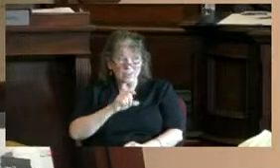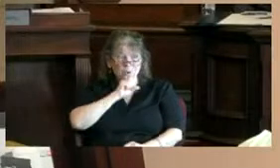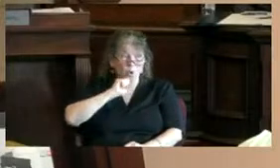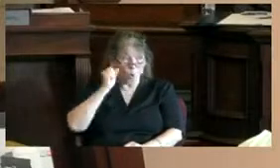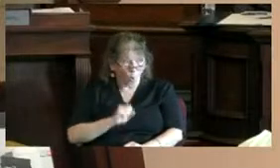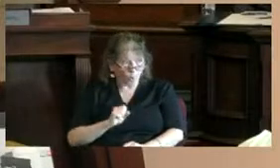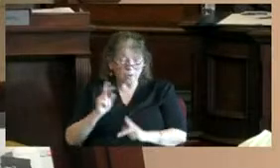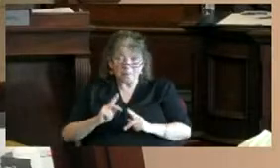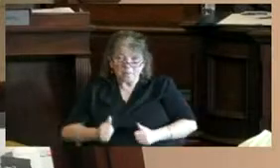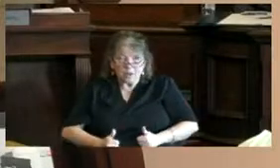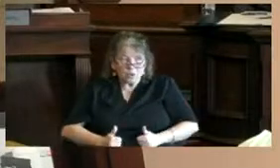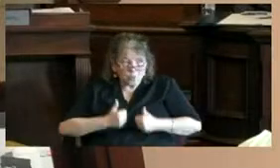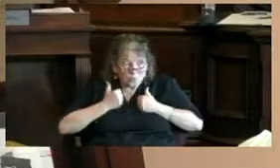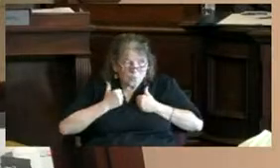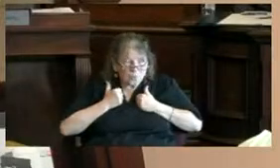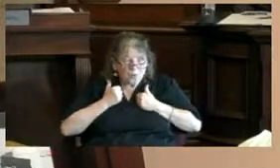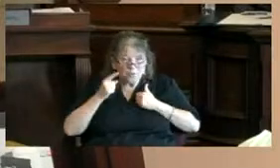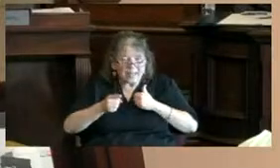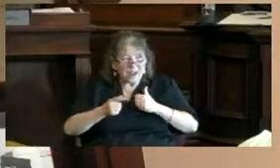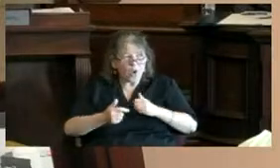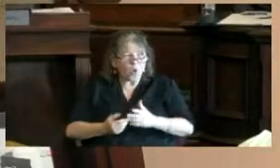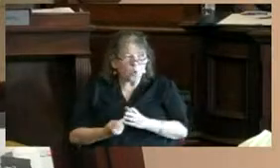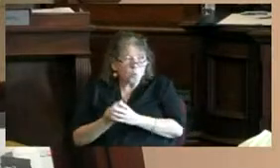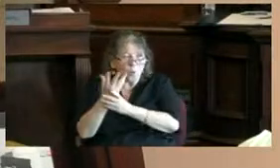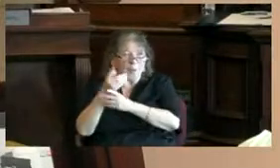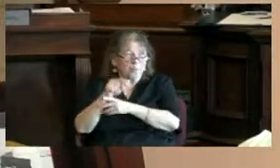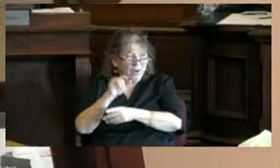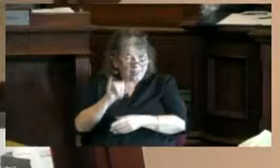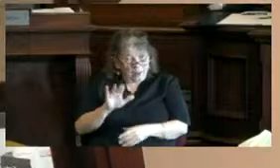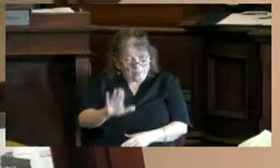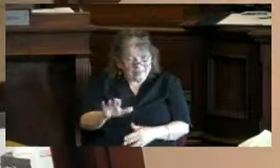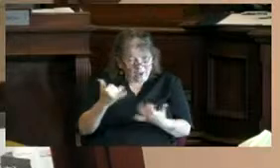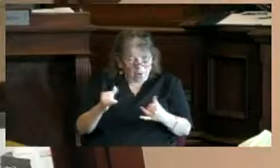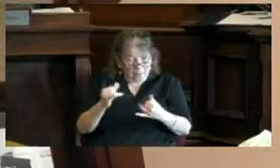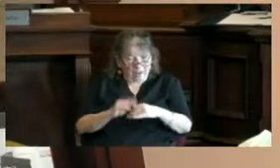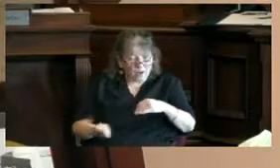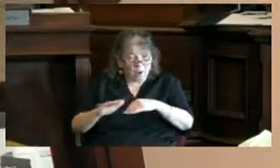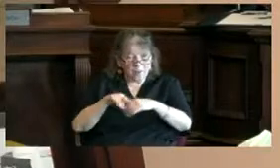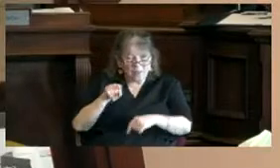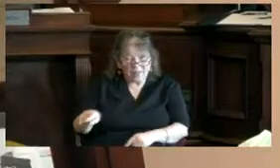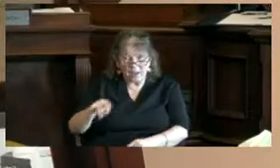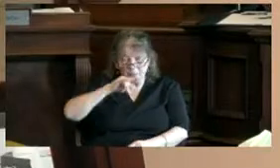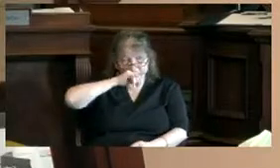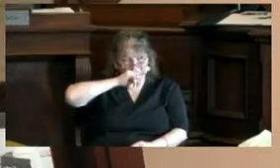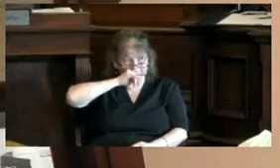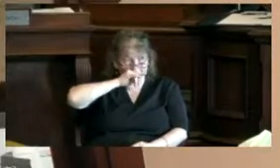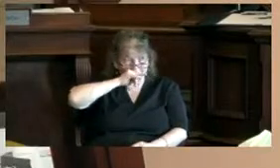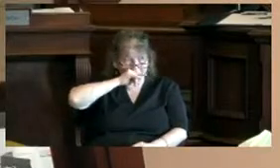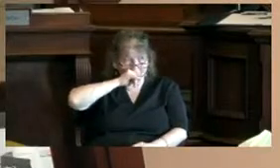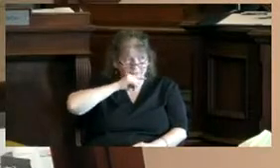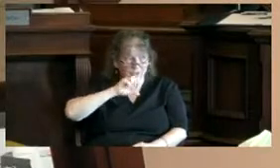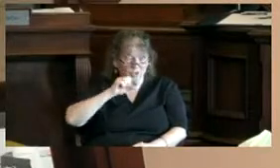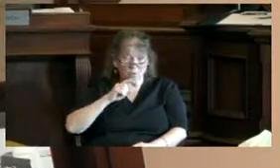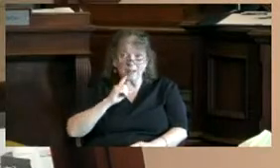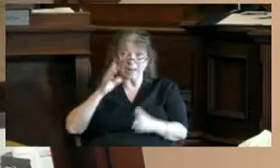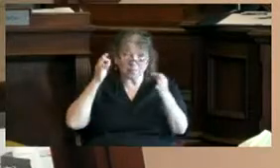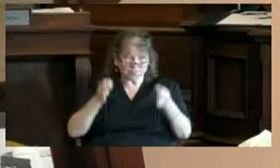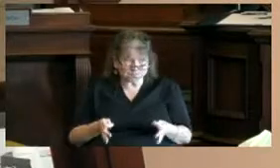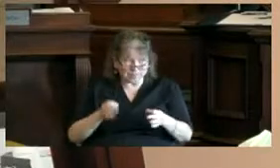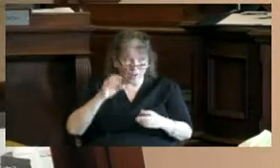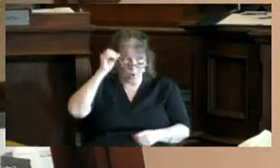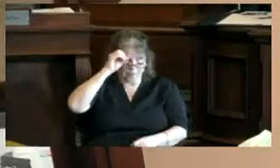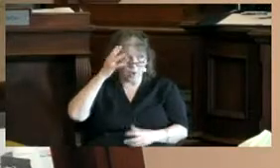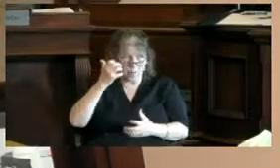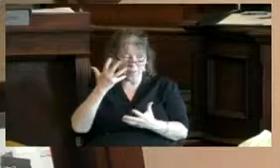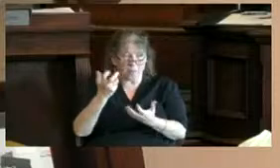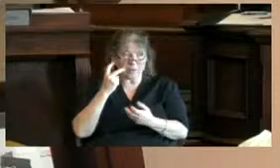citizens who grew up in the neighborhood, and this was their playground back in the day. So they had some definite opinions about what they wanted